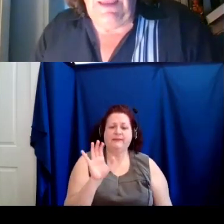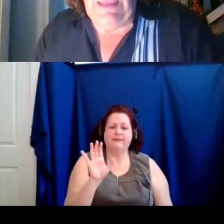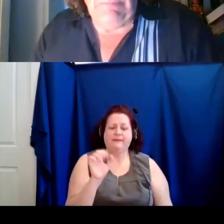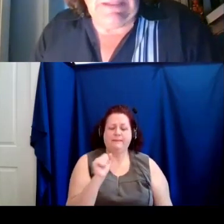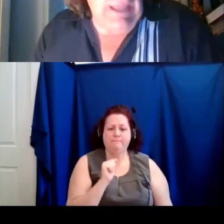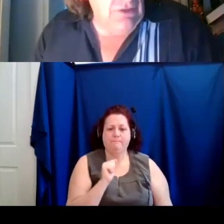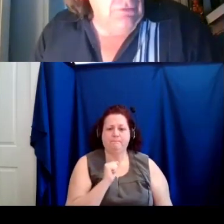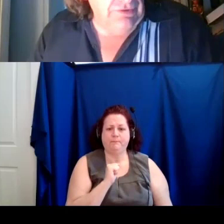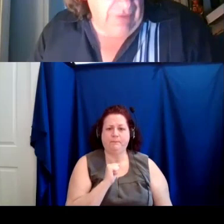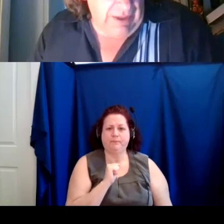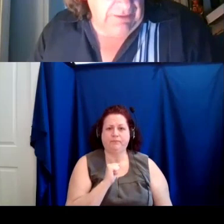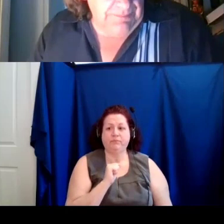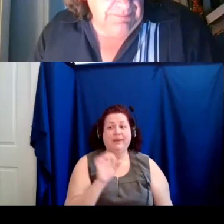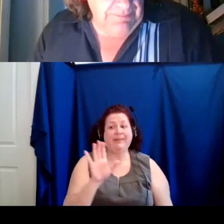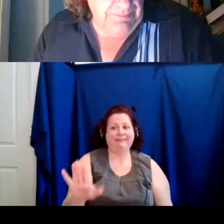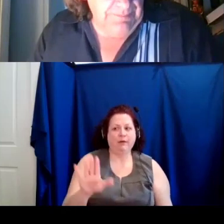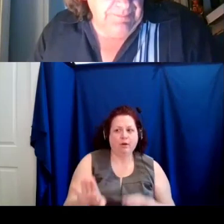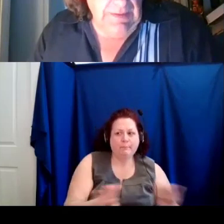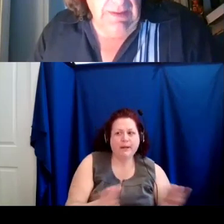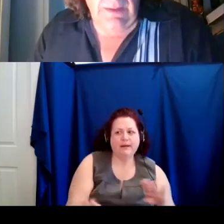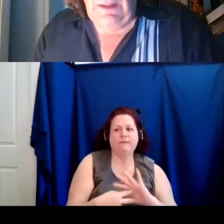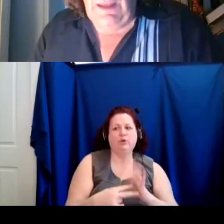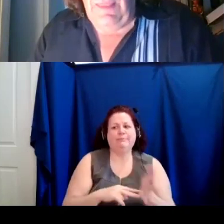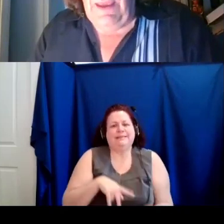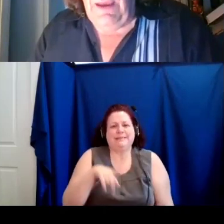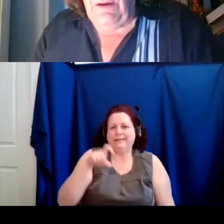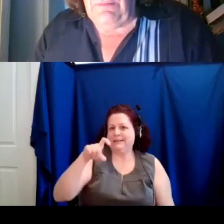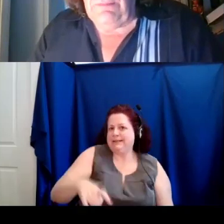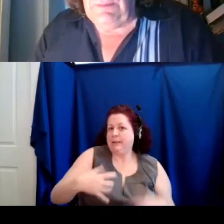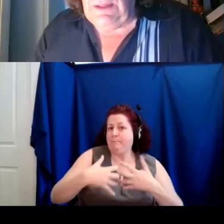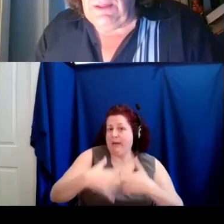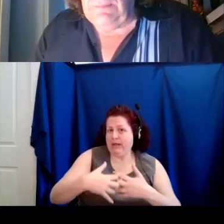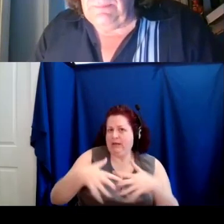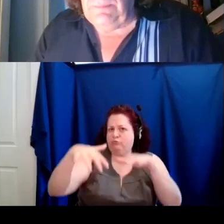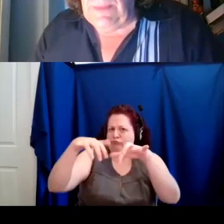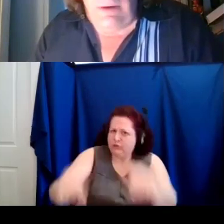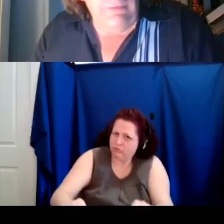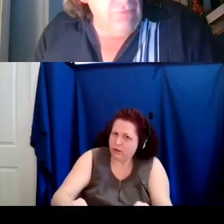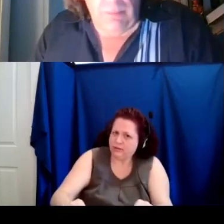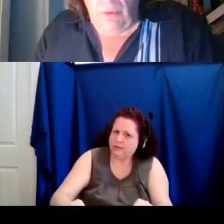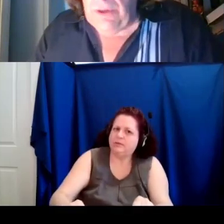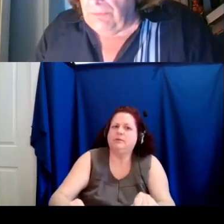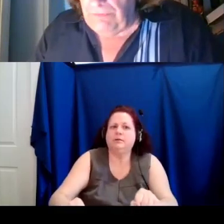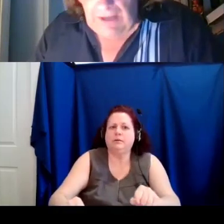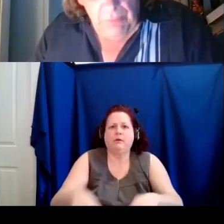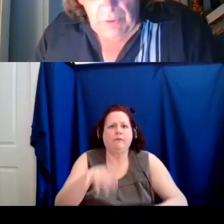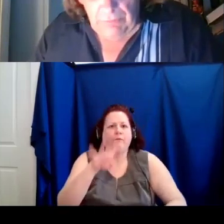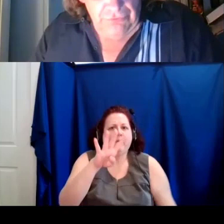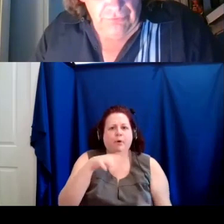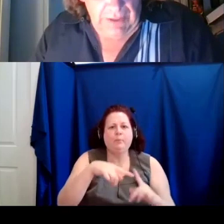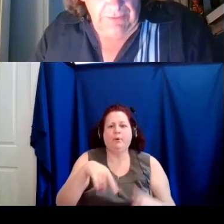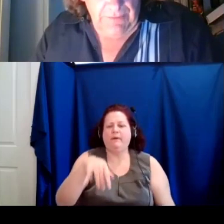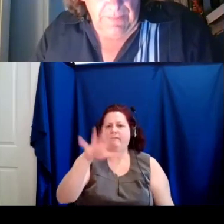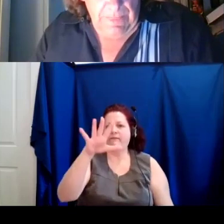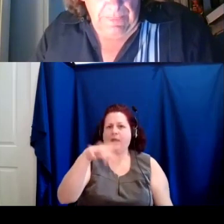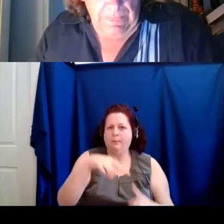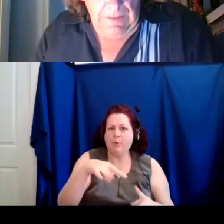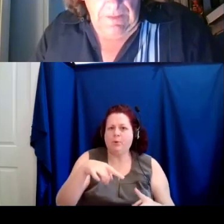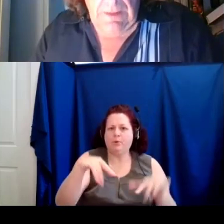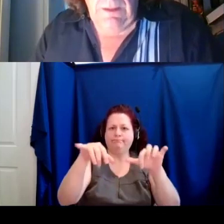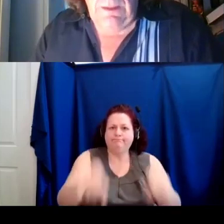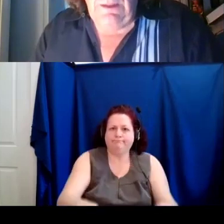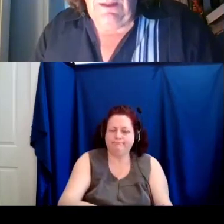a mechanical restraint, and they're in a 4-point or a 5-point restraint,